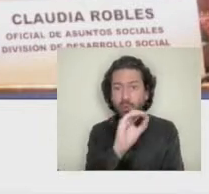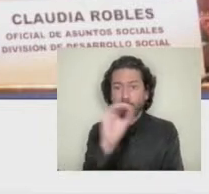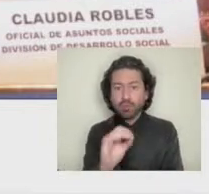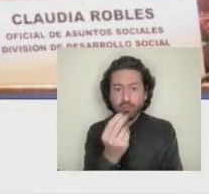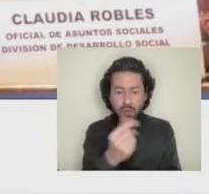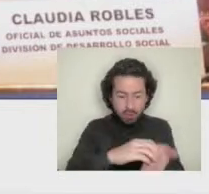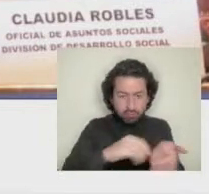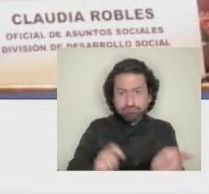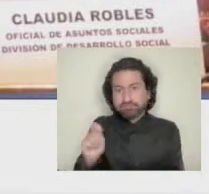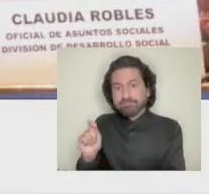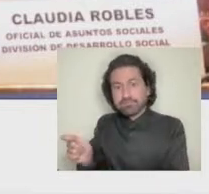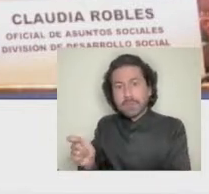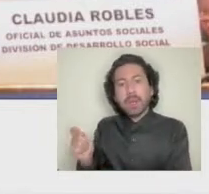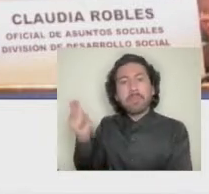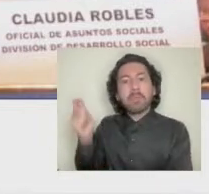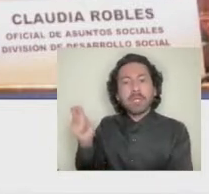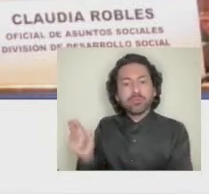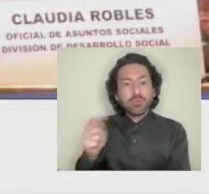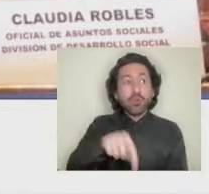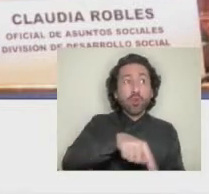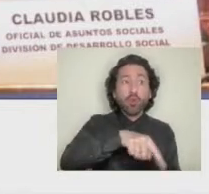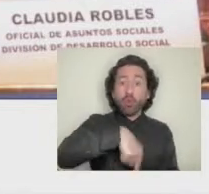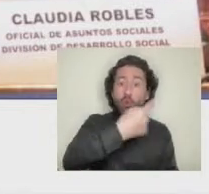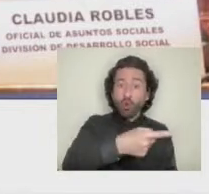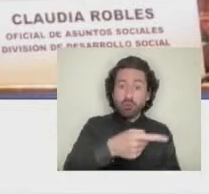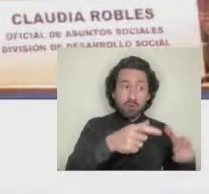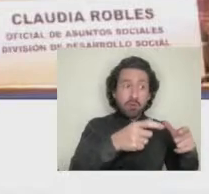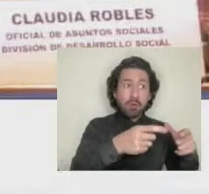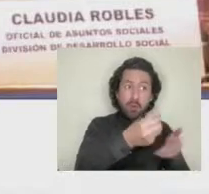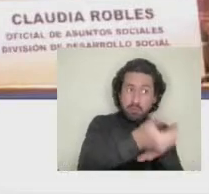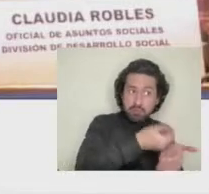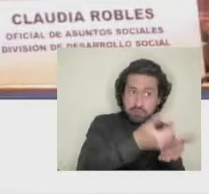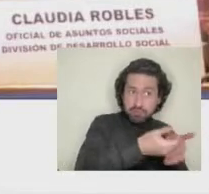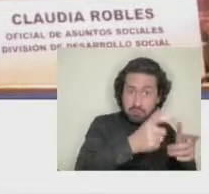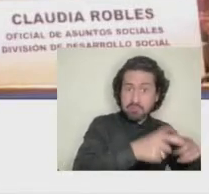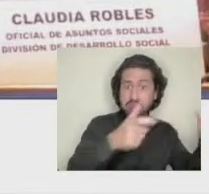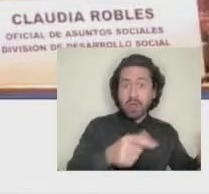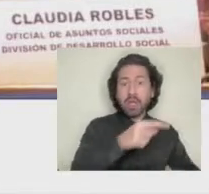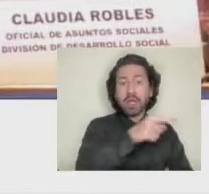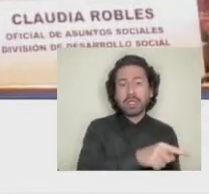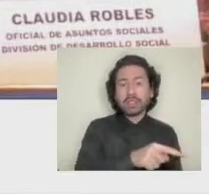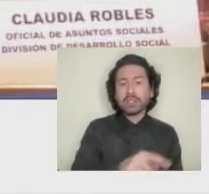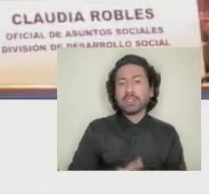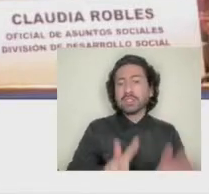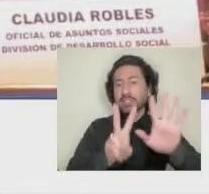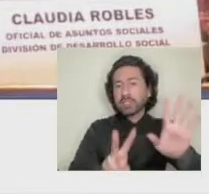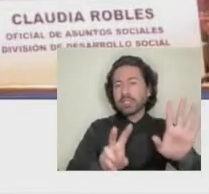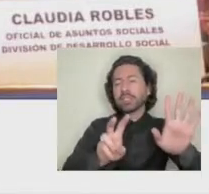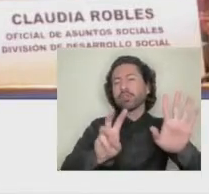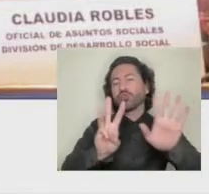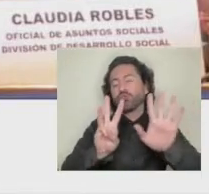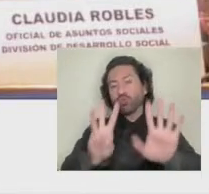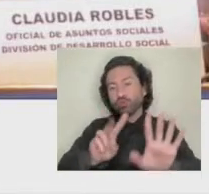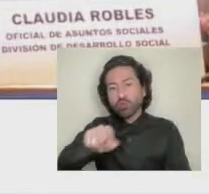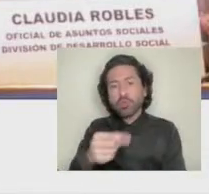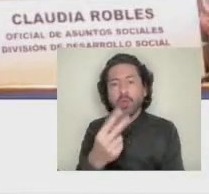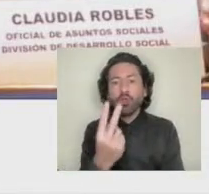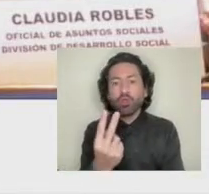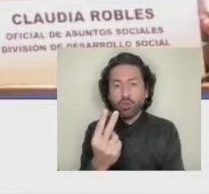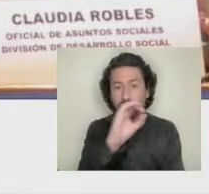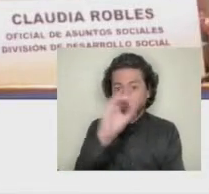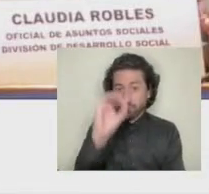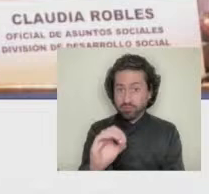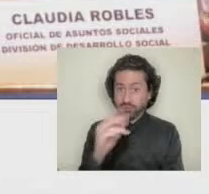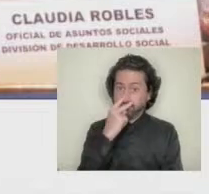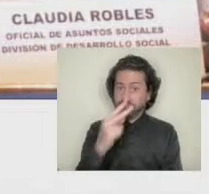pension systems, whilst in the deciles of greater income, 72.8% do that. In other words, a difference of